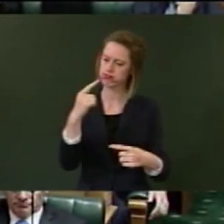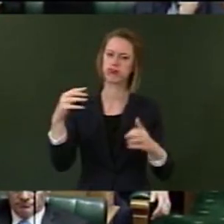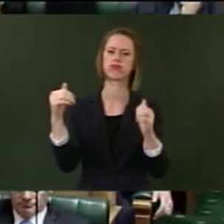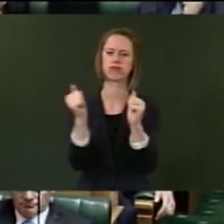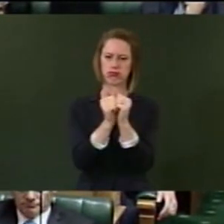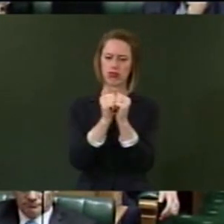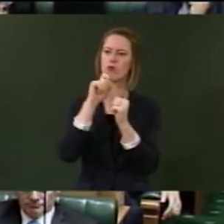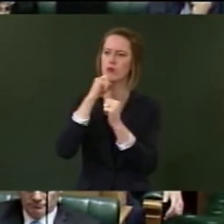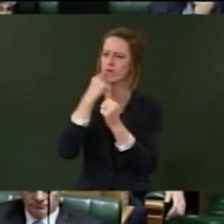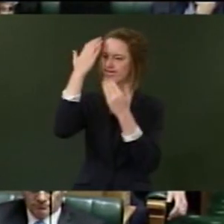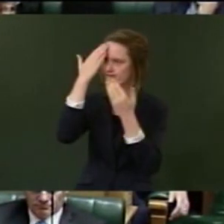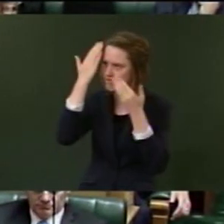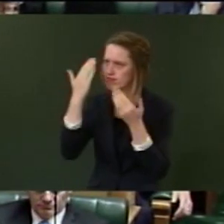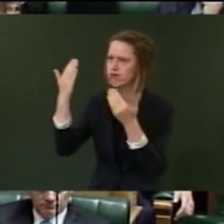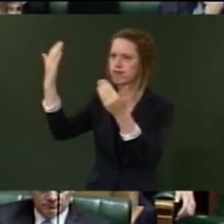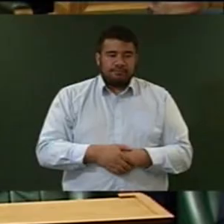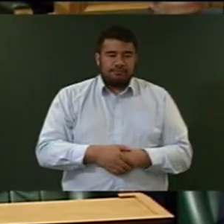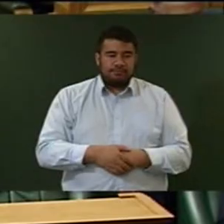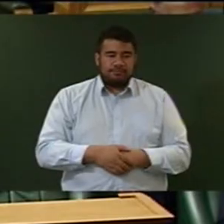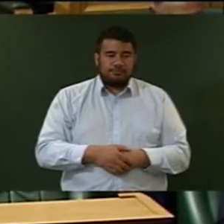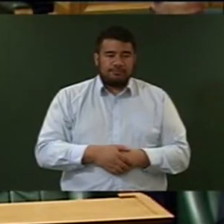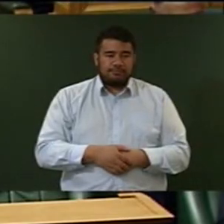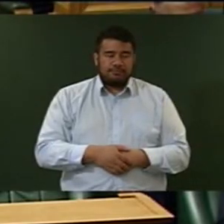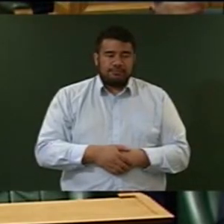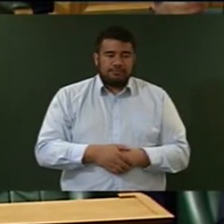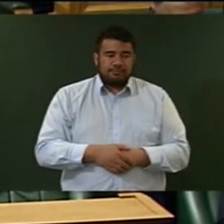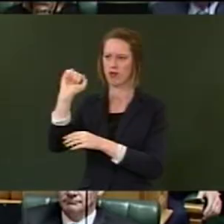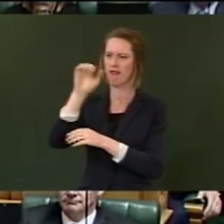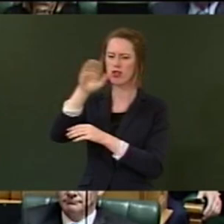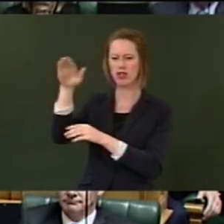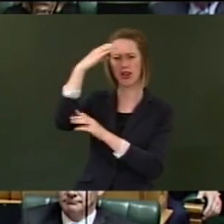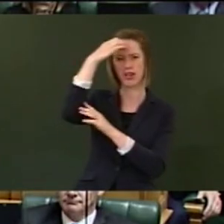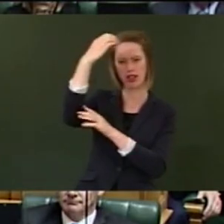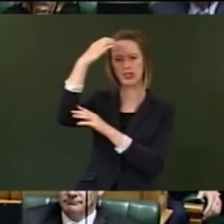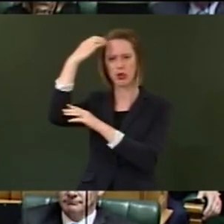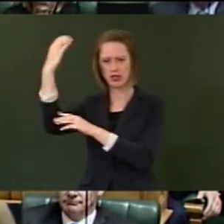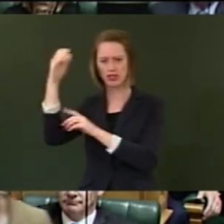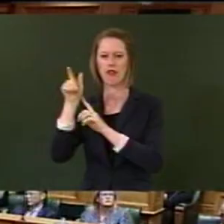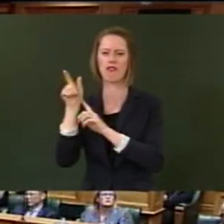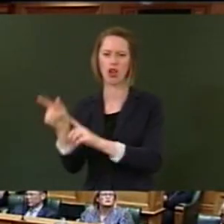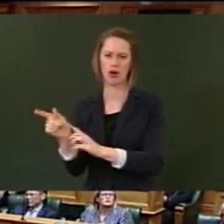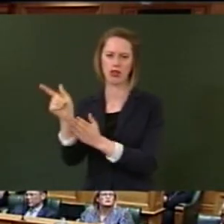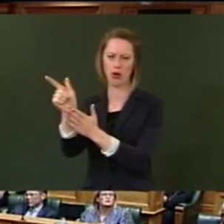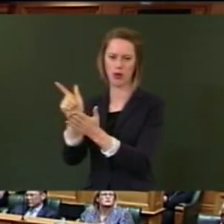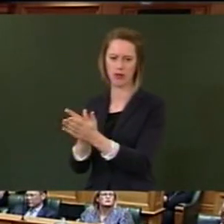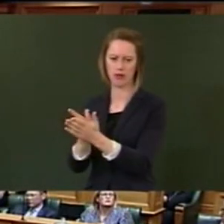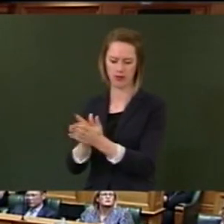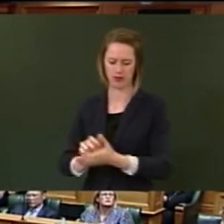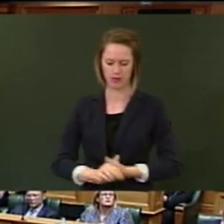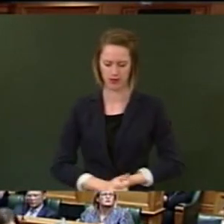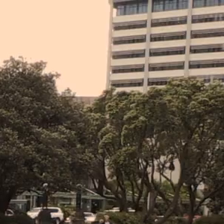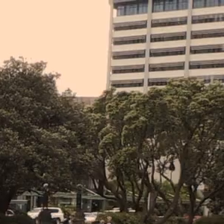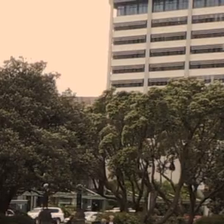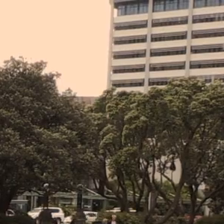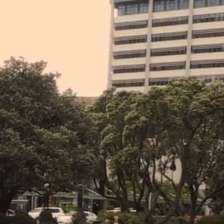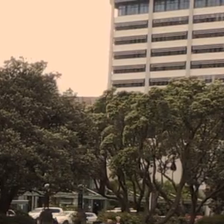I will be faithful and bear true allegiance to Her Majesty Queen Elizabeth II according to law. I think the election of the Speaker is really important